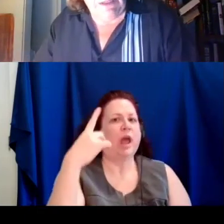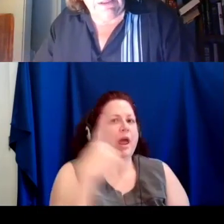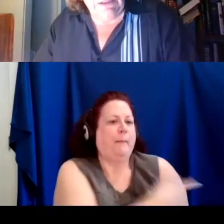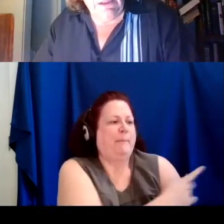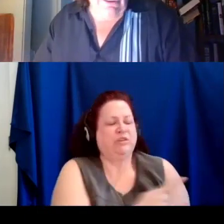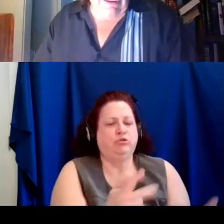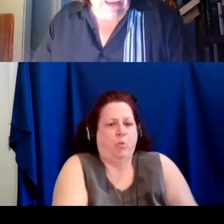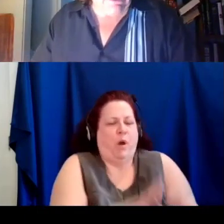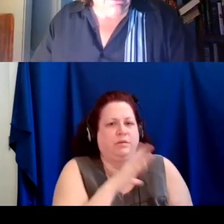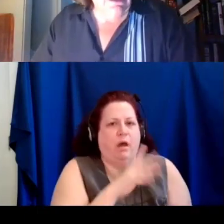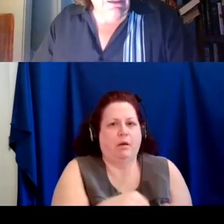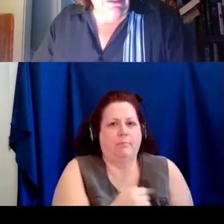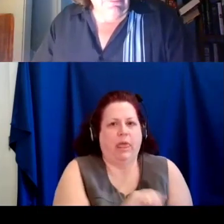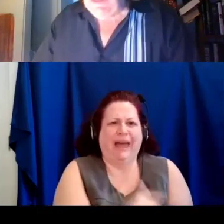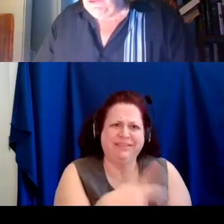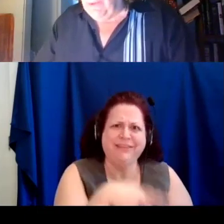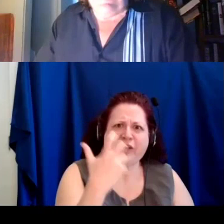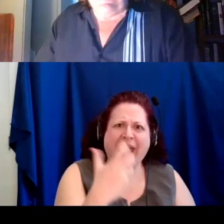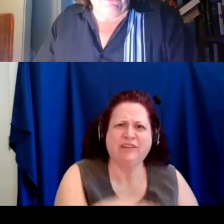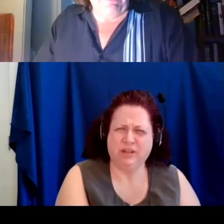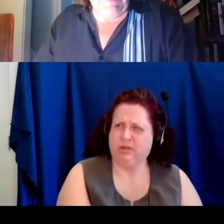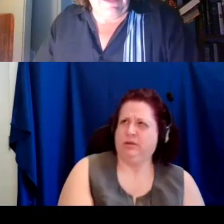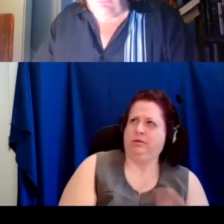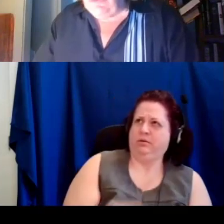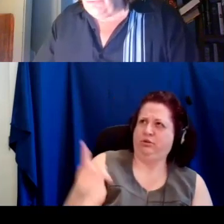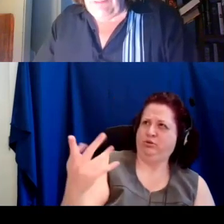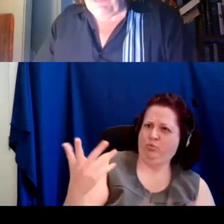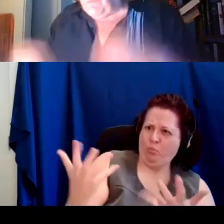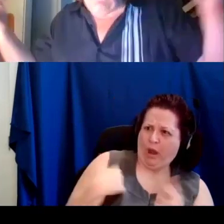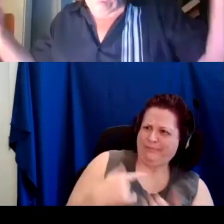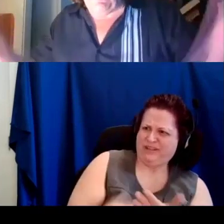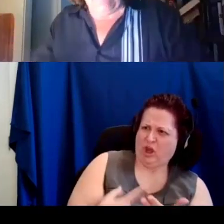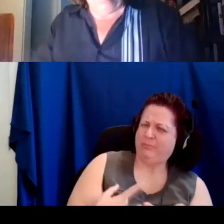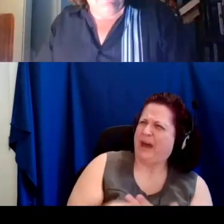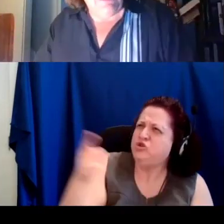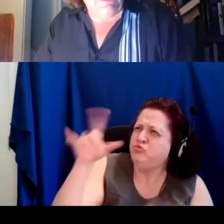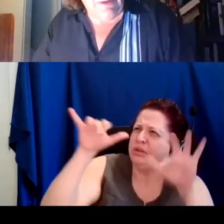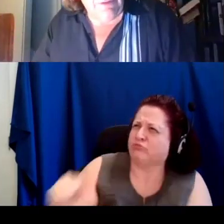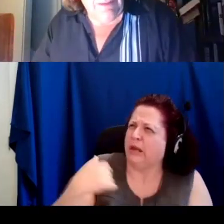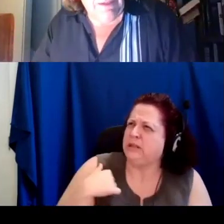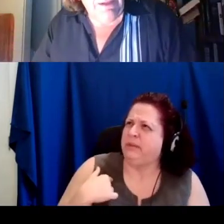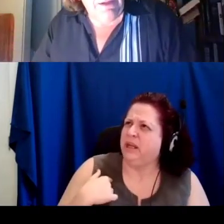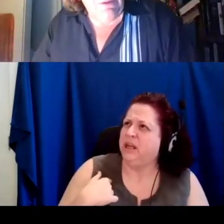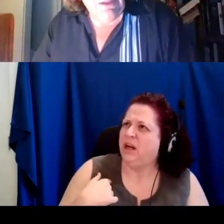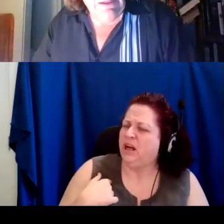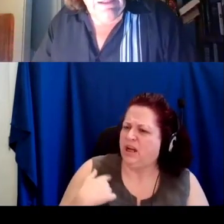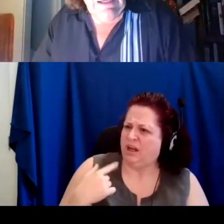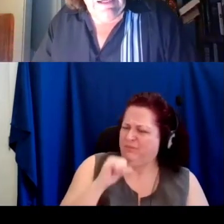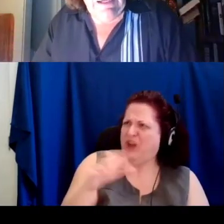talk about it, because they're angry. What do you mean you want to debrief me? You've restrained me. What I have to tell you about? I mean,